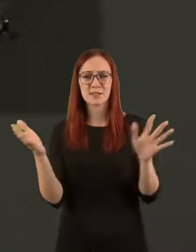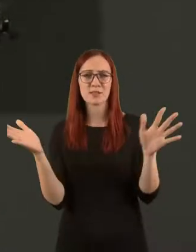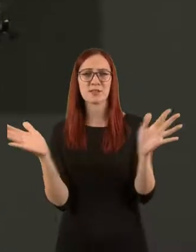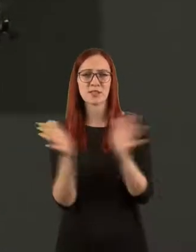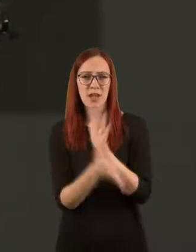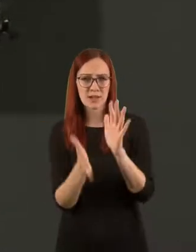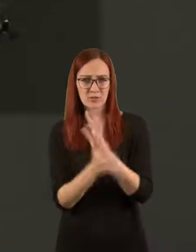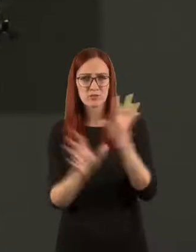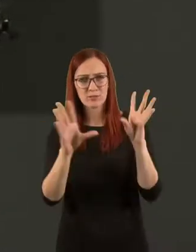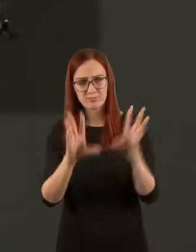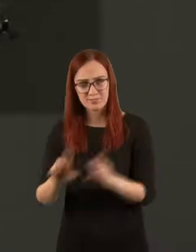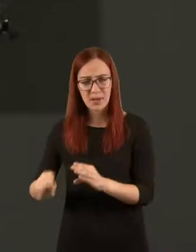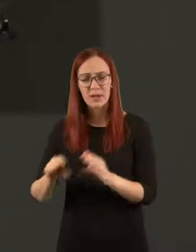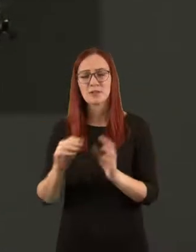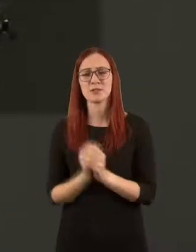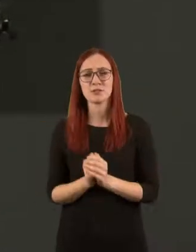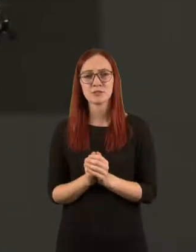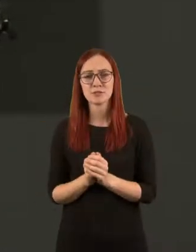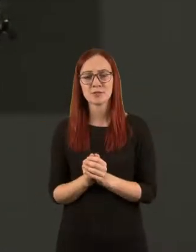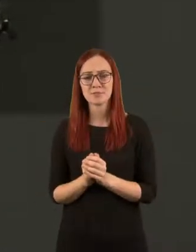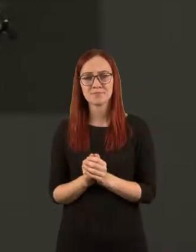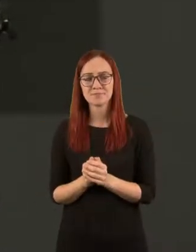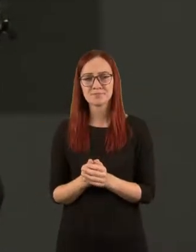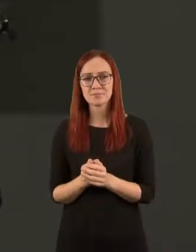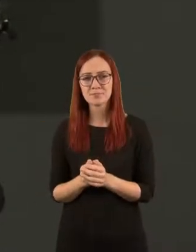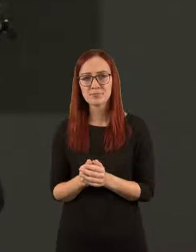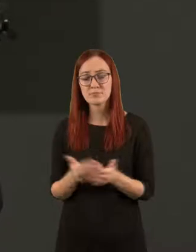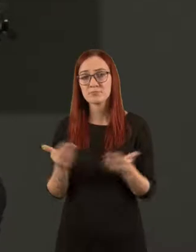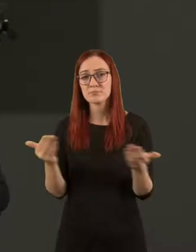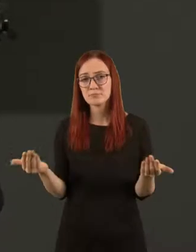moving towards less polluting vehicles